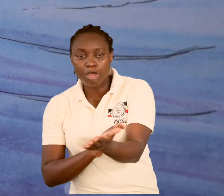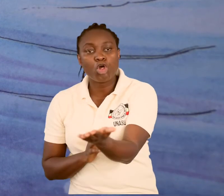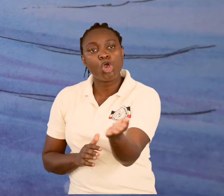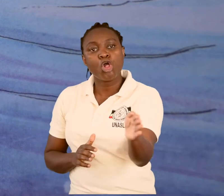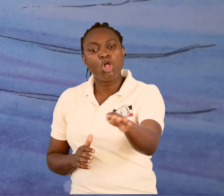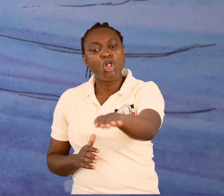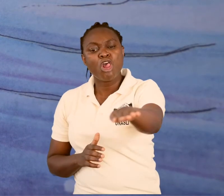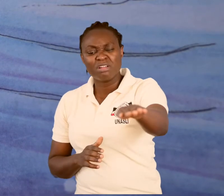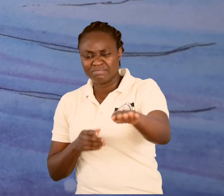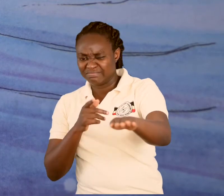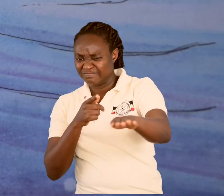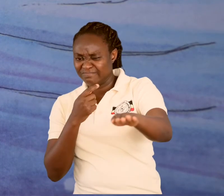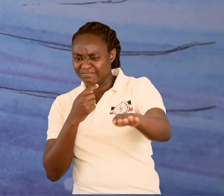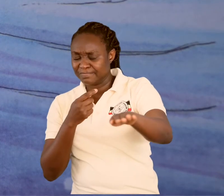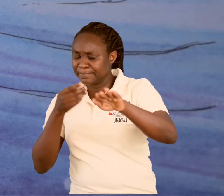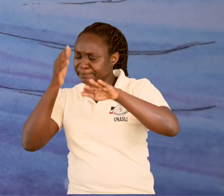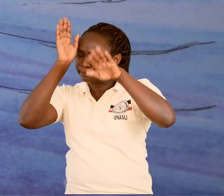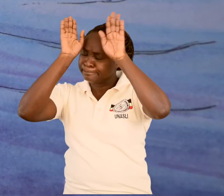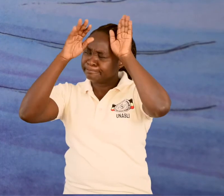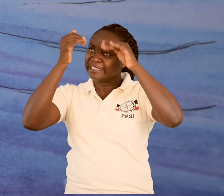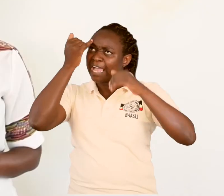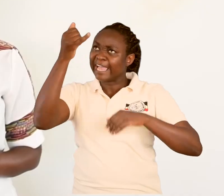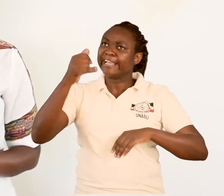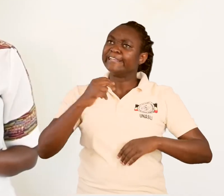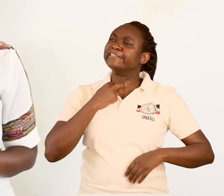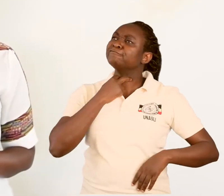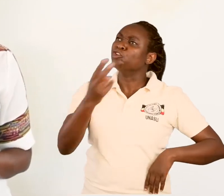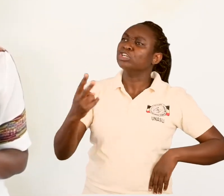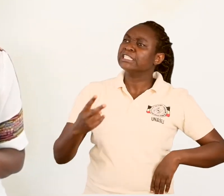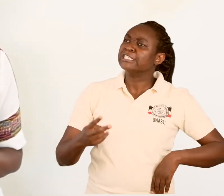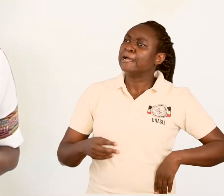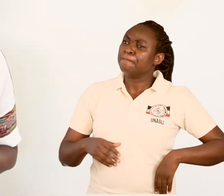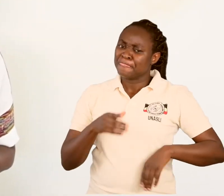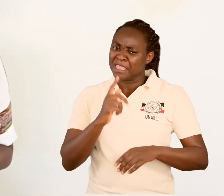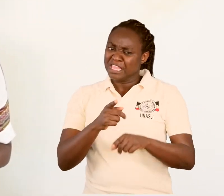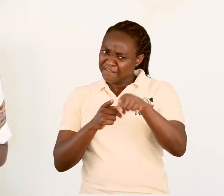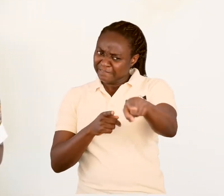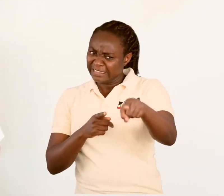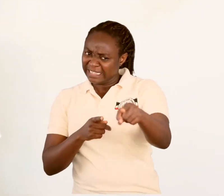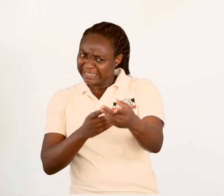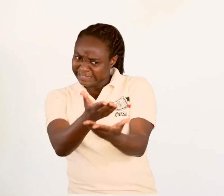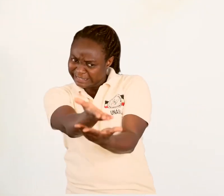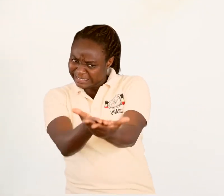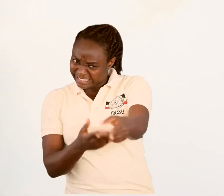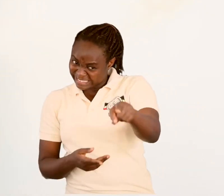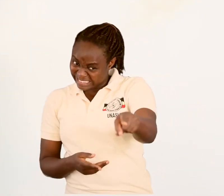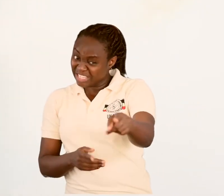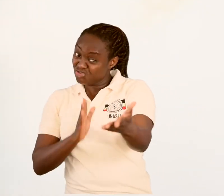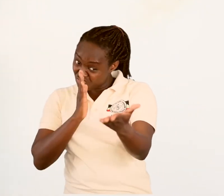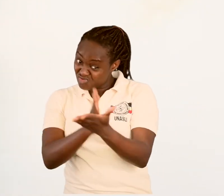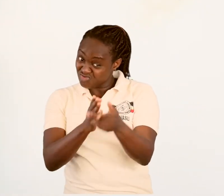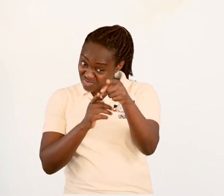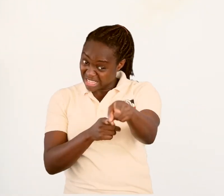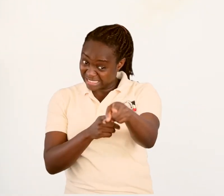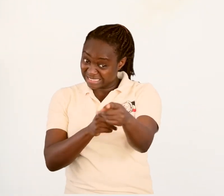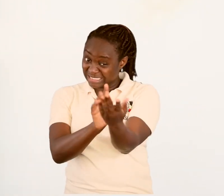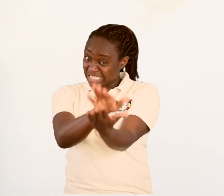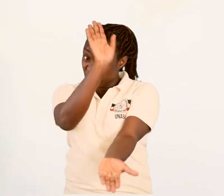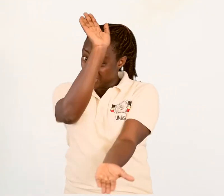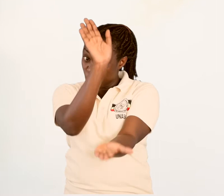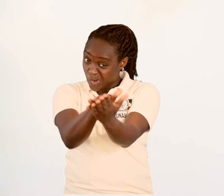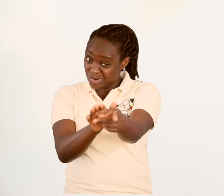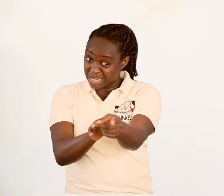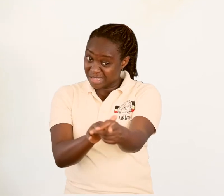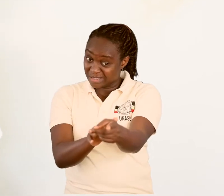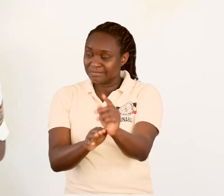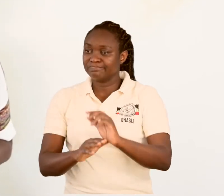idea. He said out loud, "If that log is really Crocodile, it won't